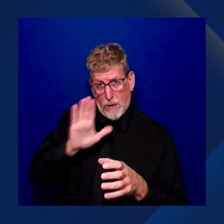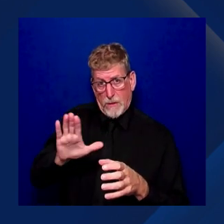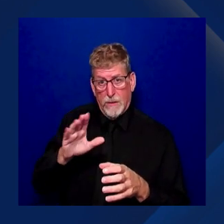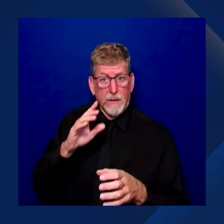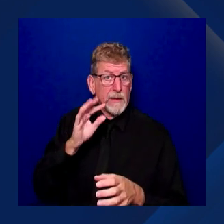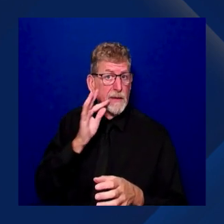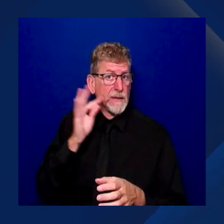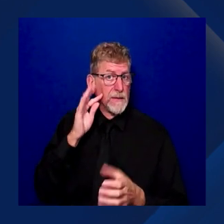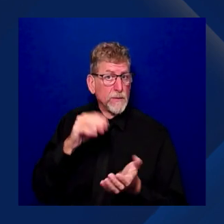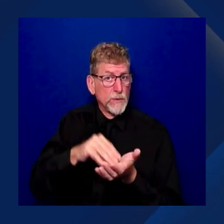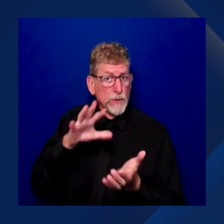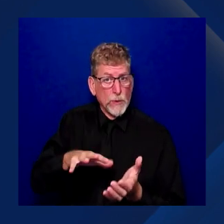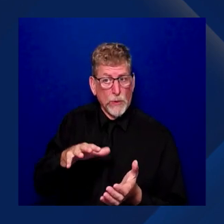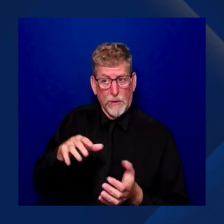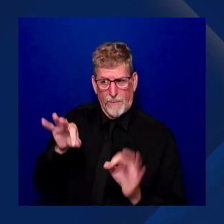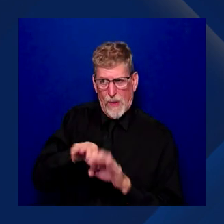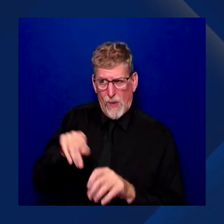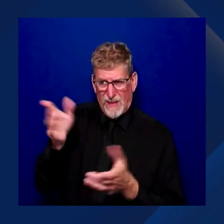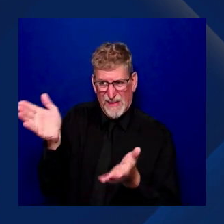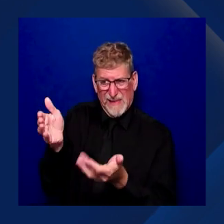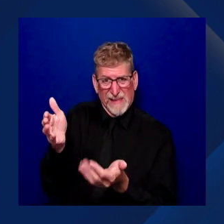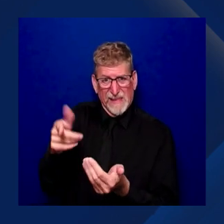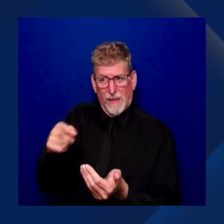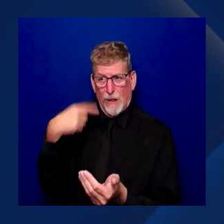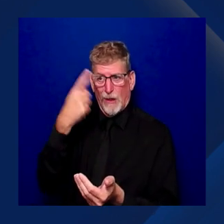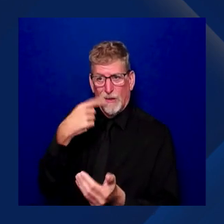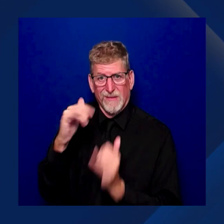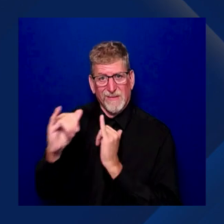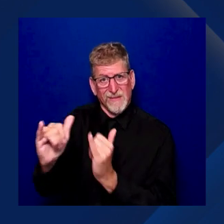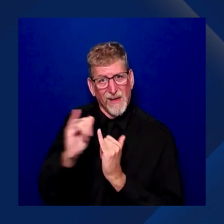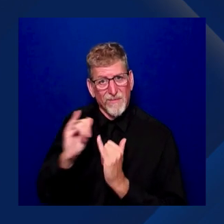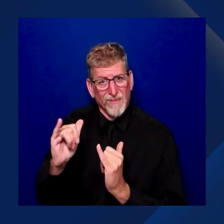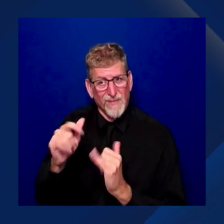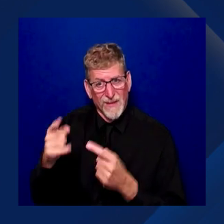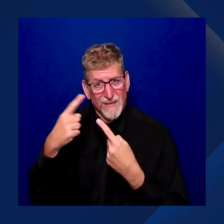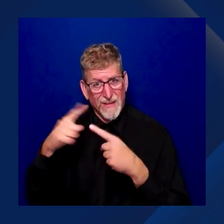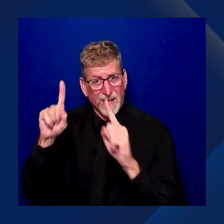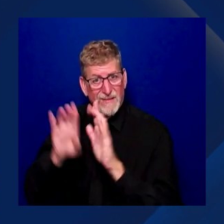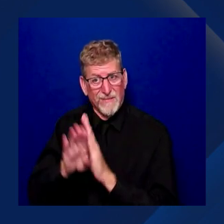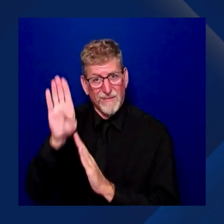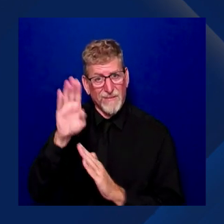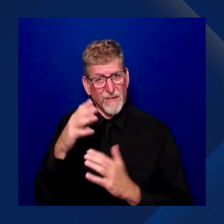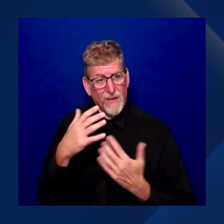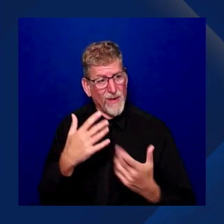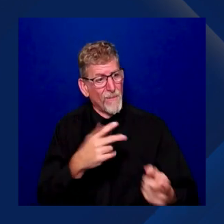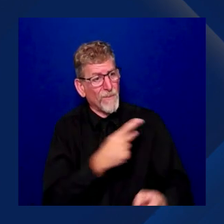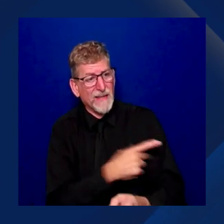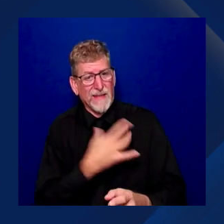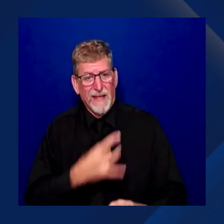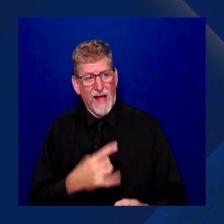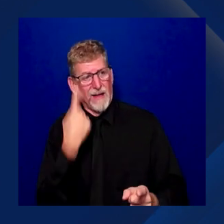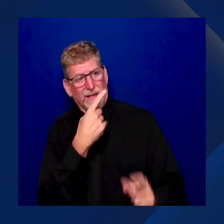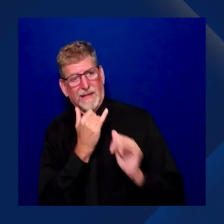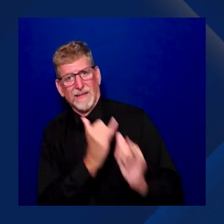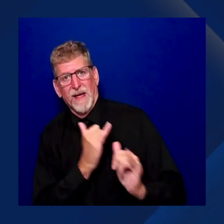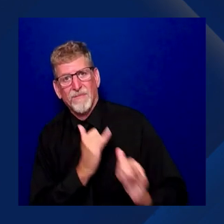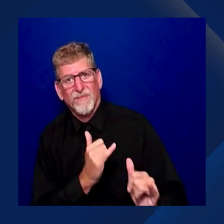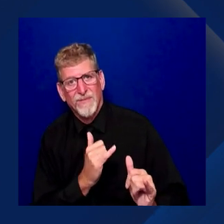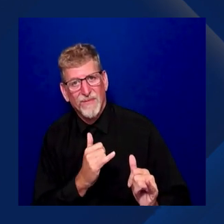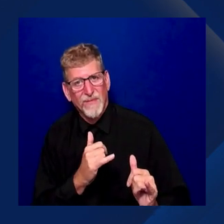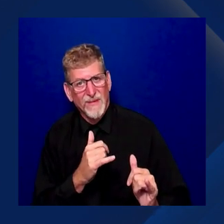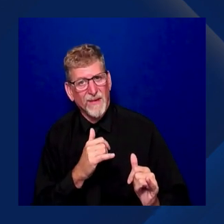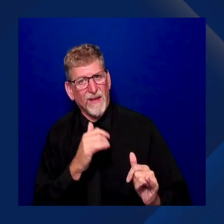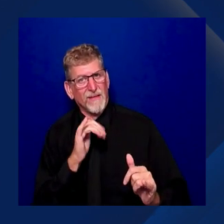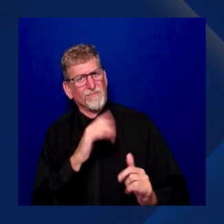that could have its success. People that looked like I did and learned like I did and struggled the same way that I did. This is one reason